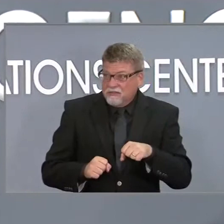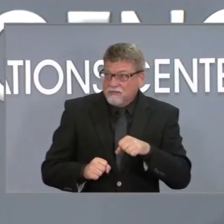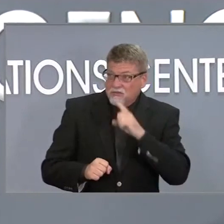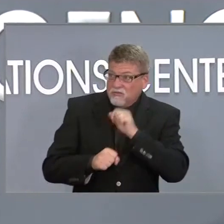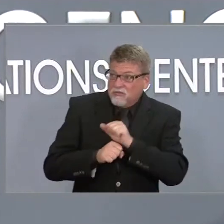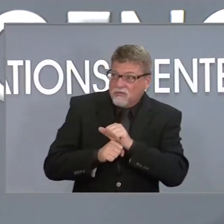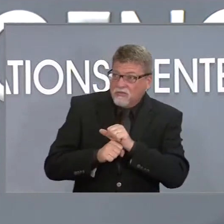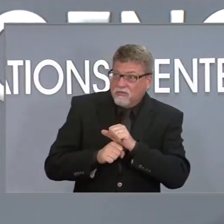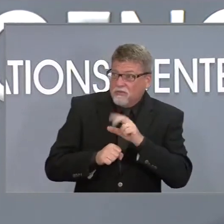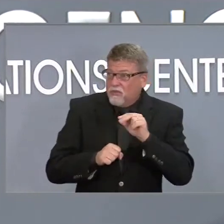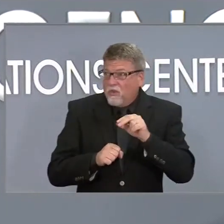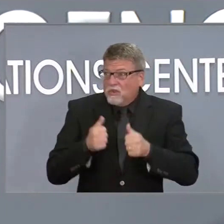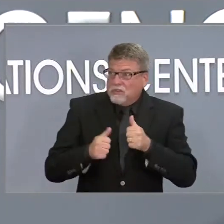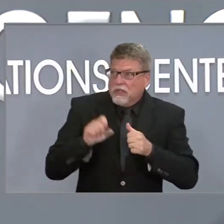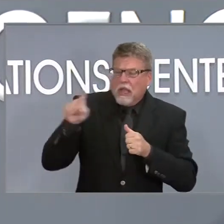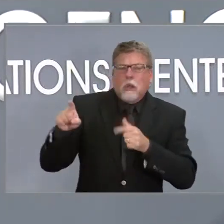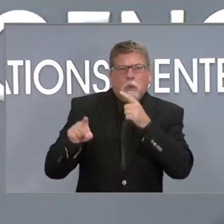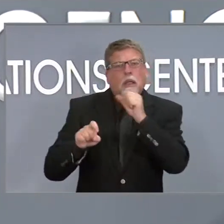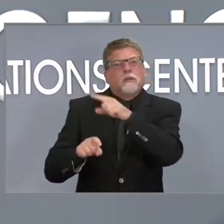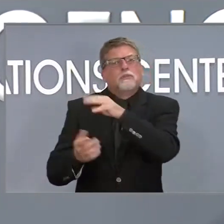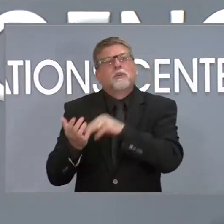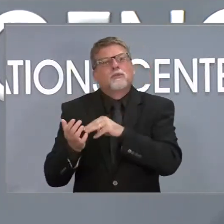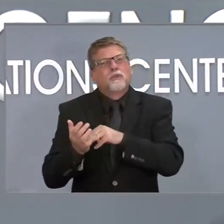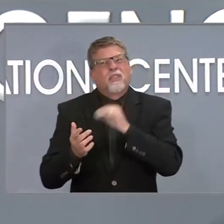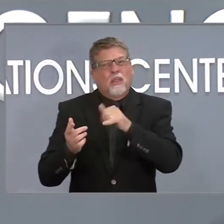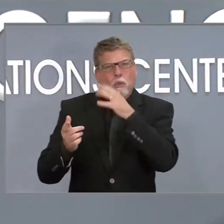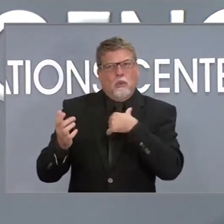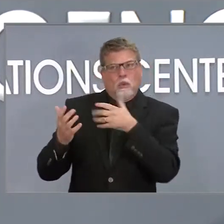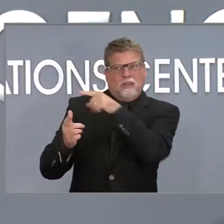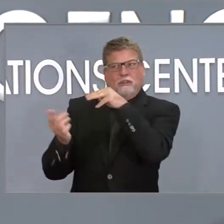that we and partners that we can work through,